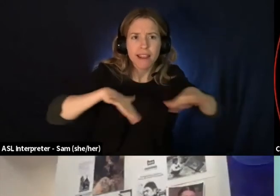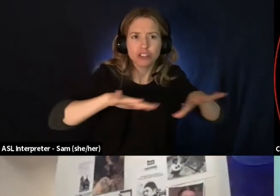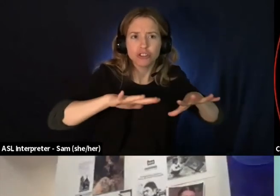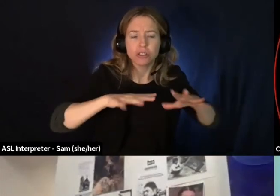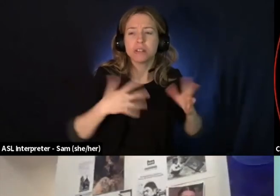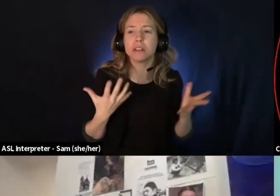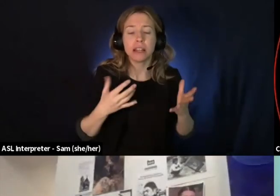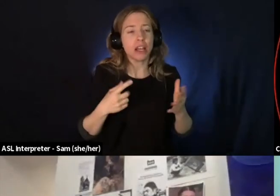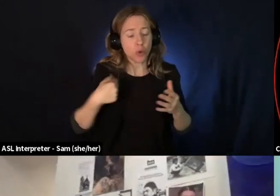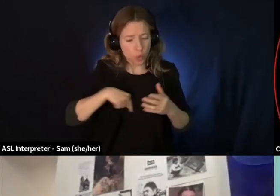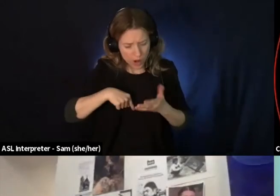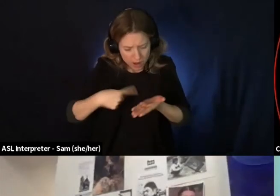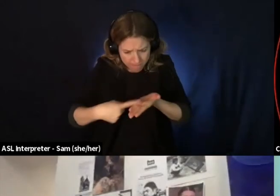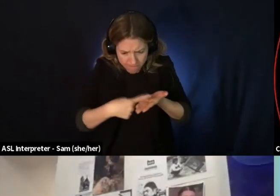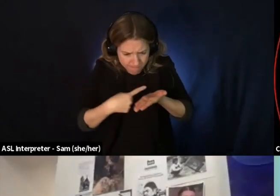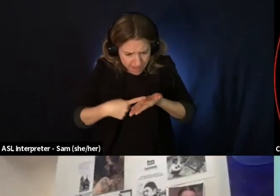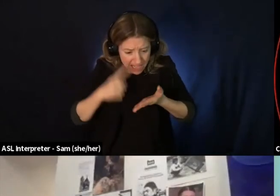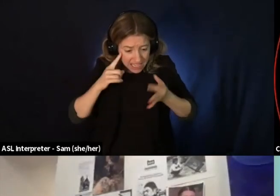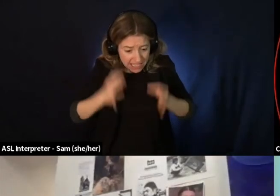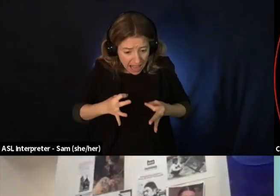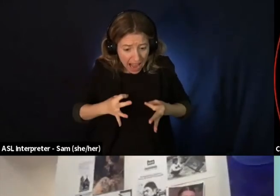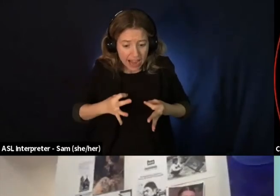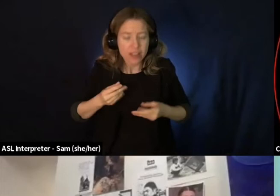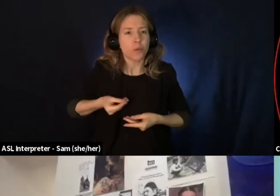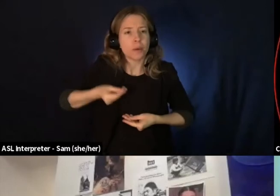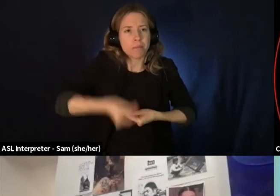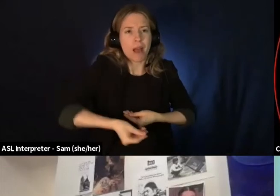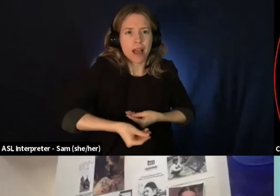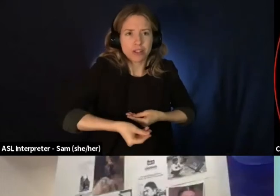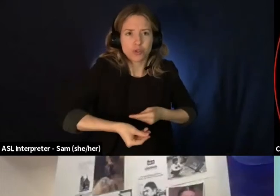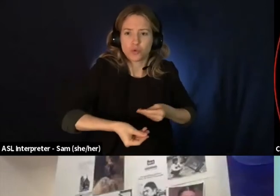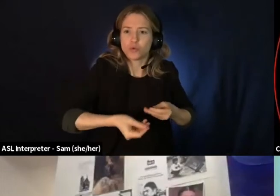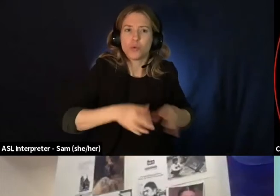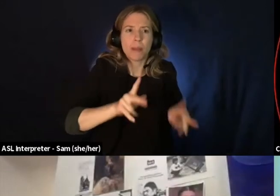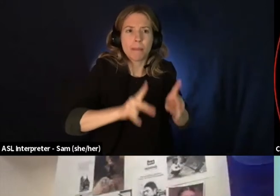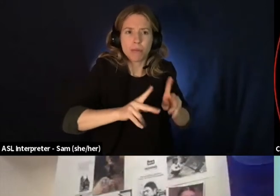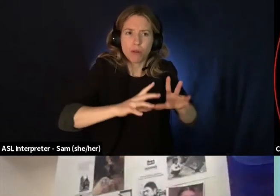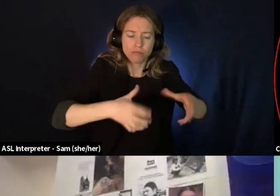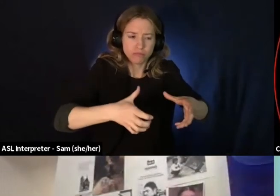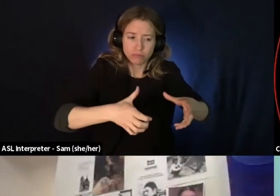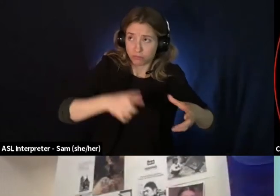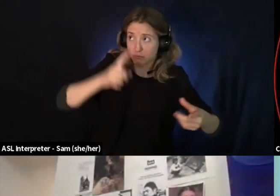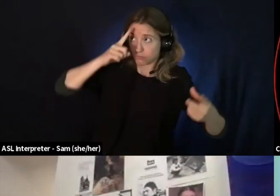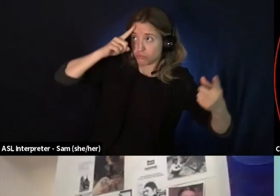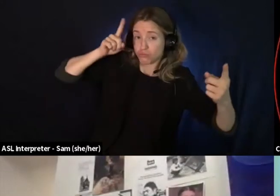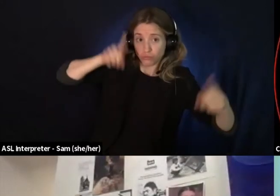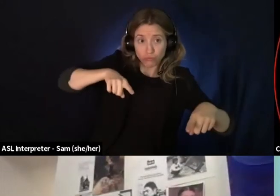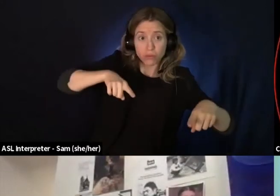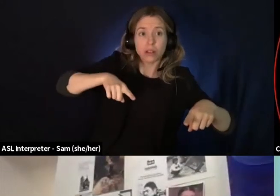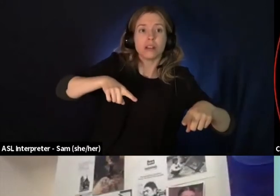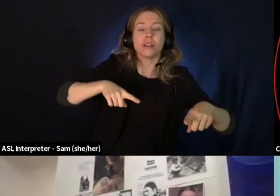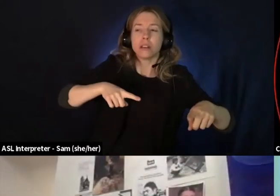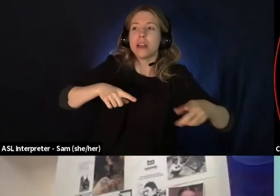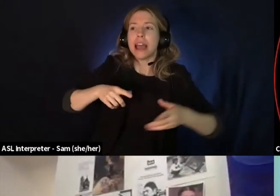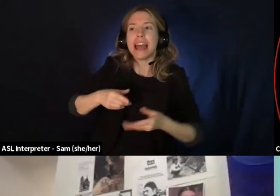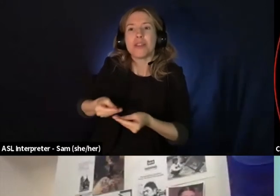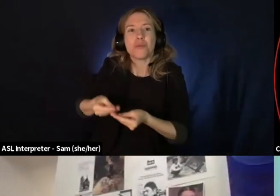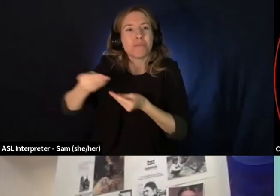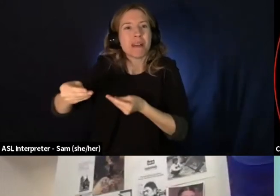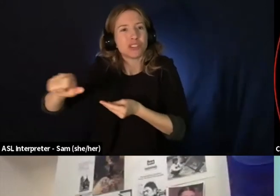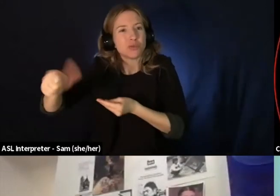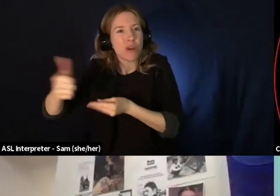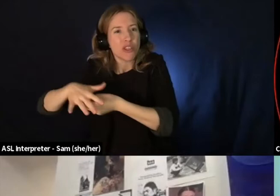other. That process continues until they both come to a meeting of minds, an understanding